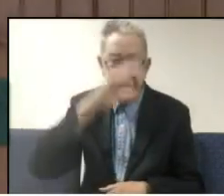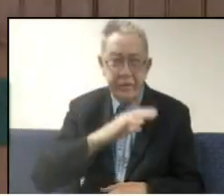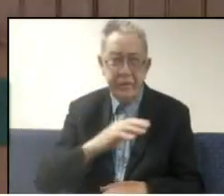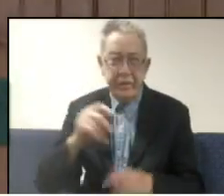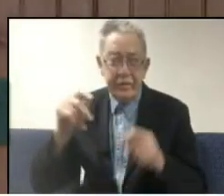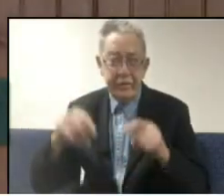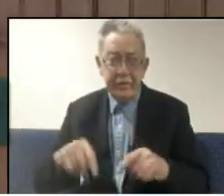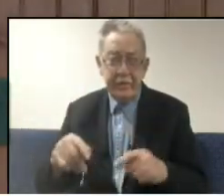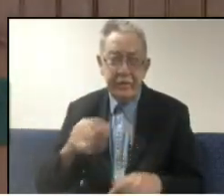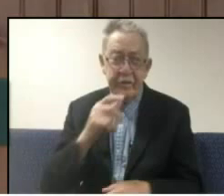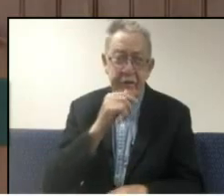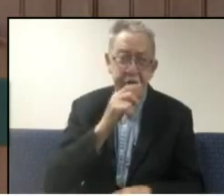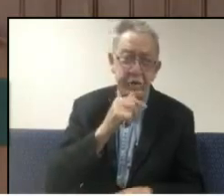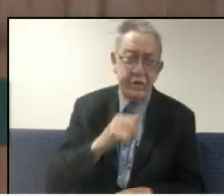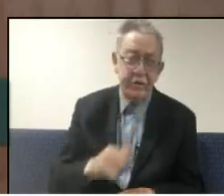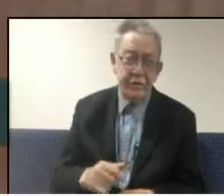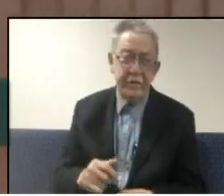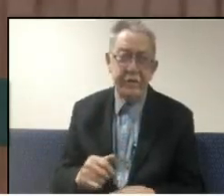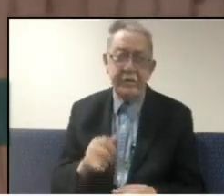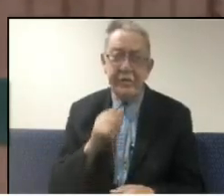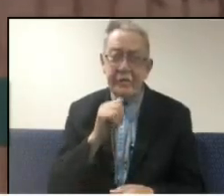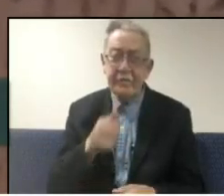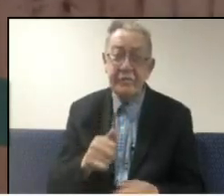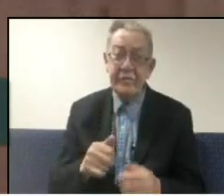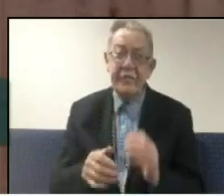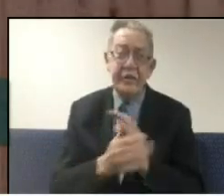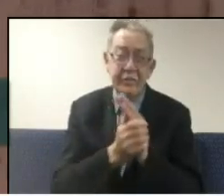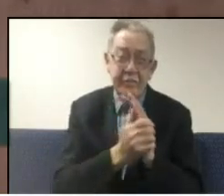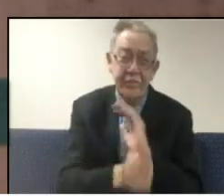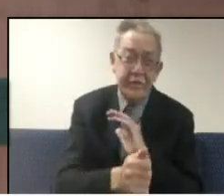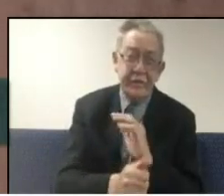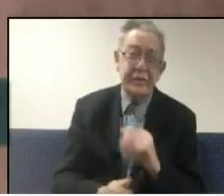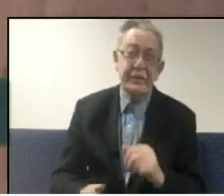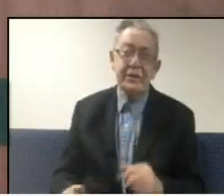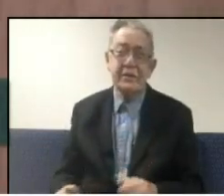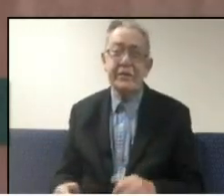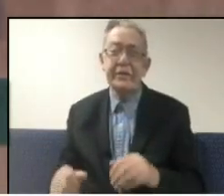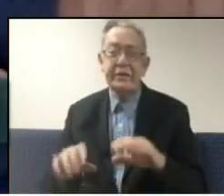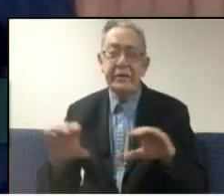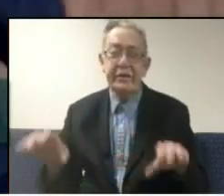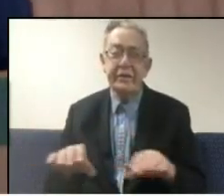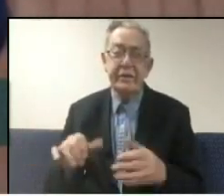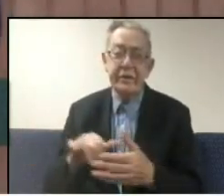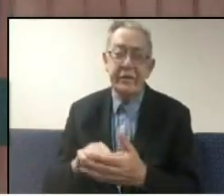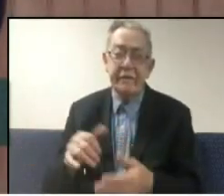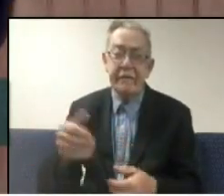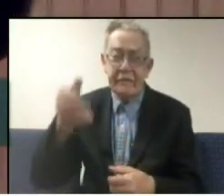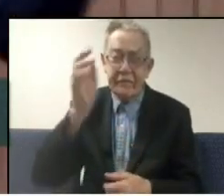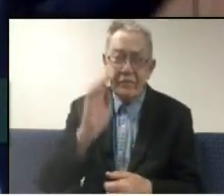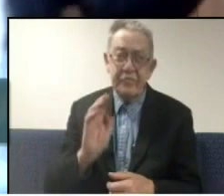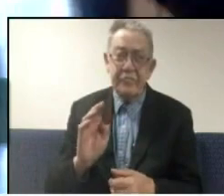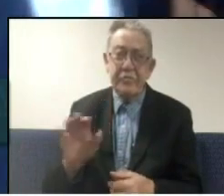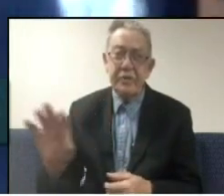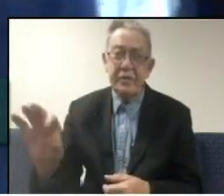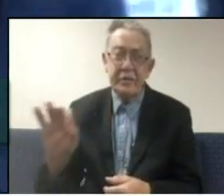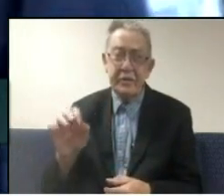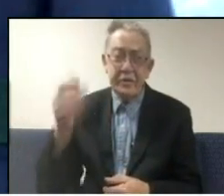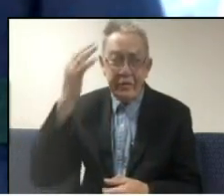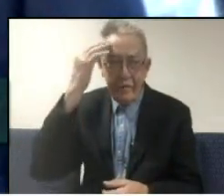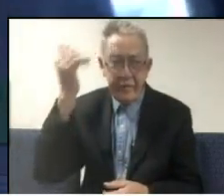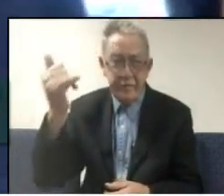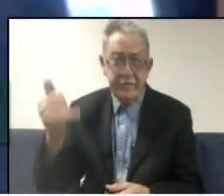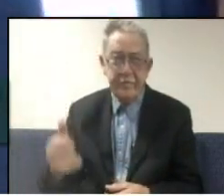so unqualified to do so, and yet God chooses them. Why? Because